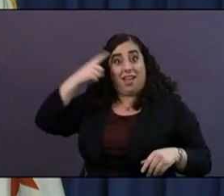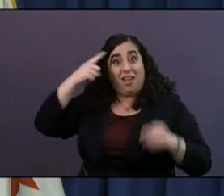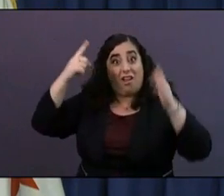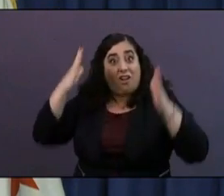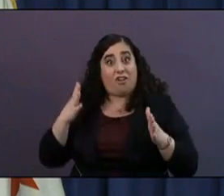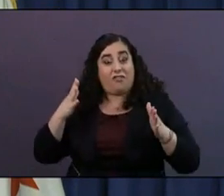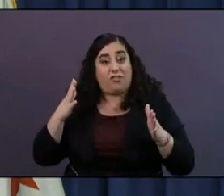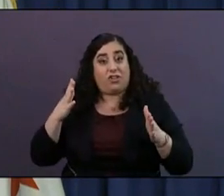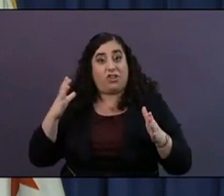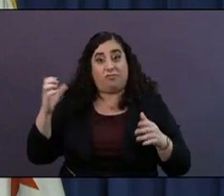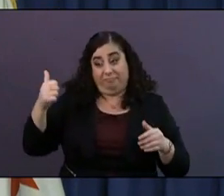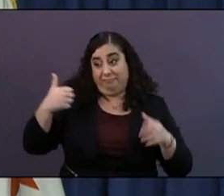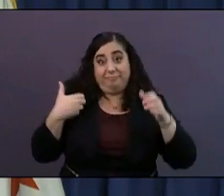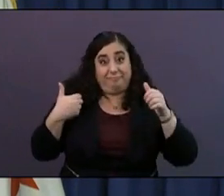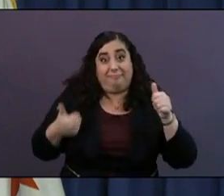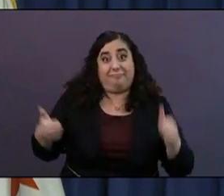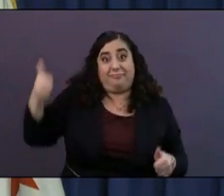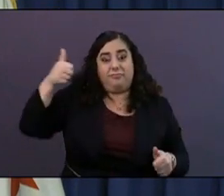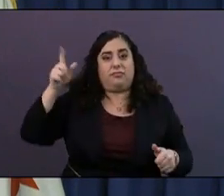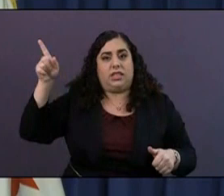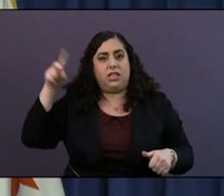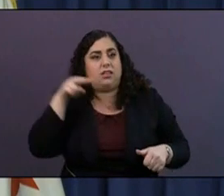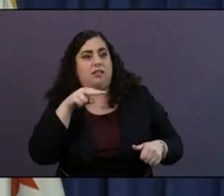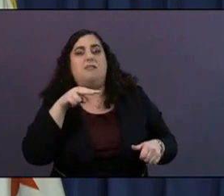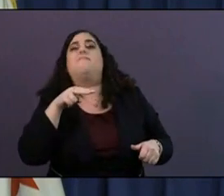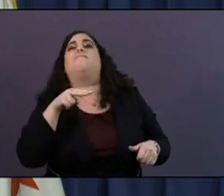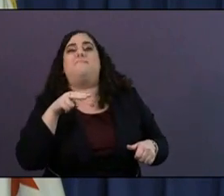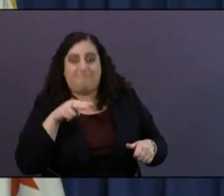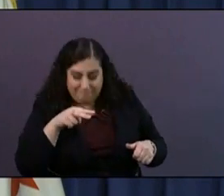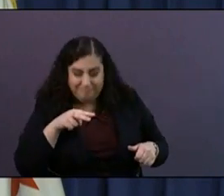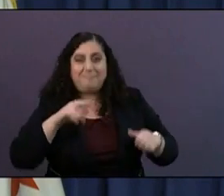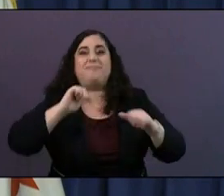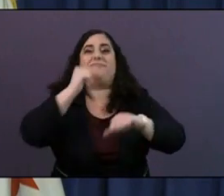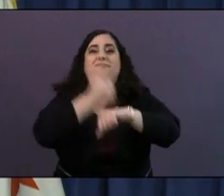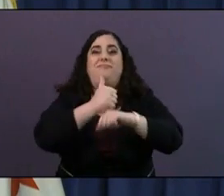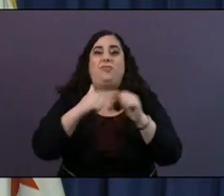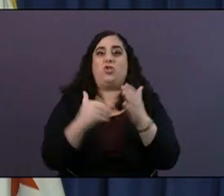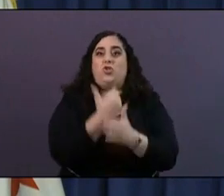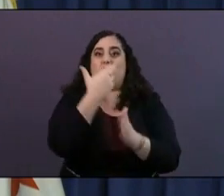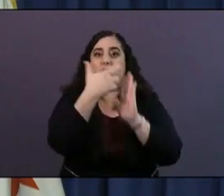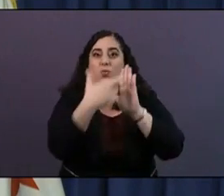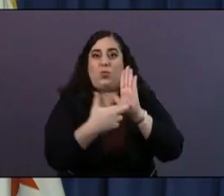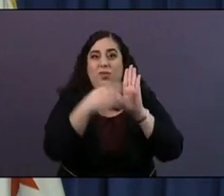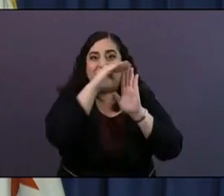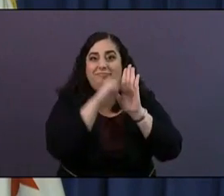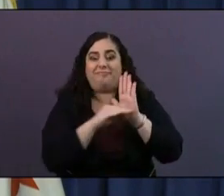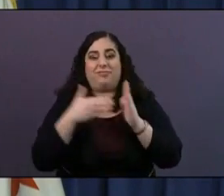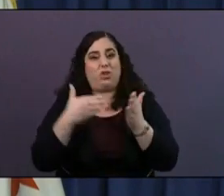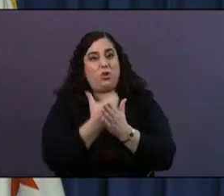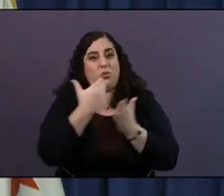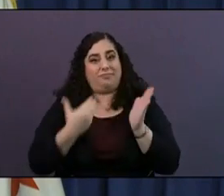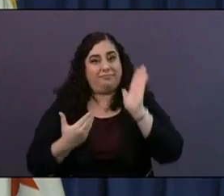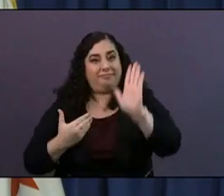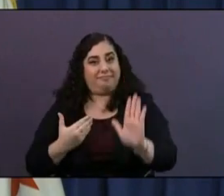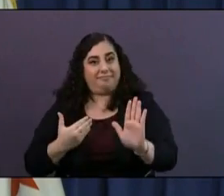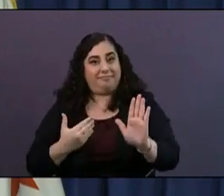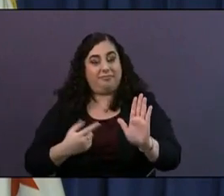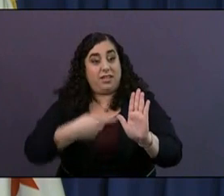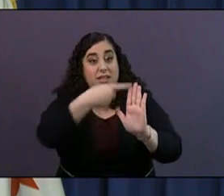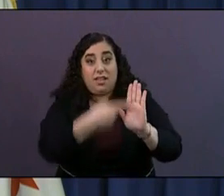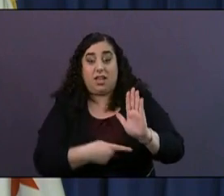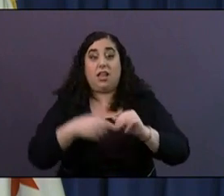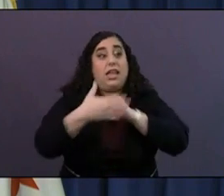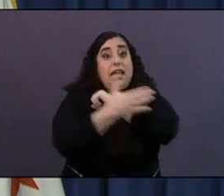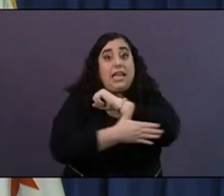state has released a new set of criteria that acknowledge the work that counties like San Diego have been doing to successfully